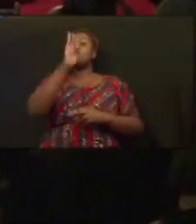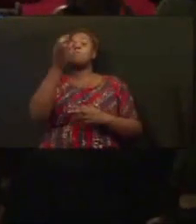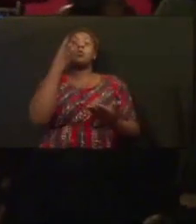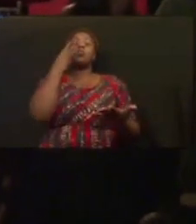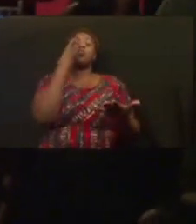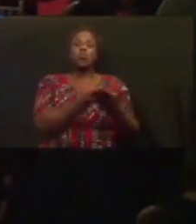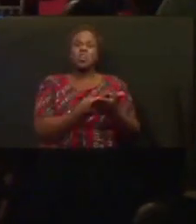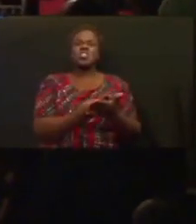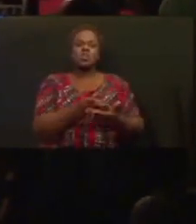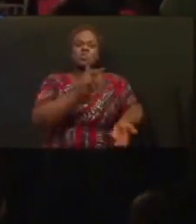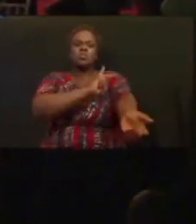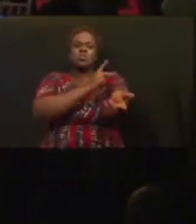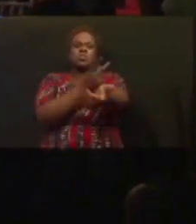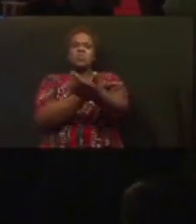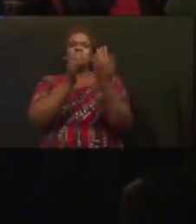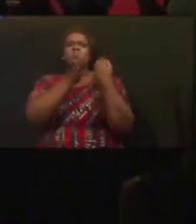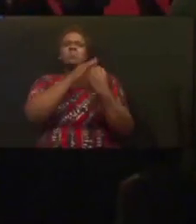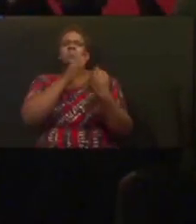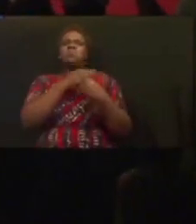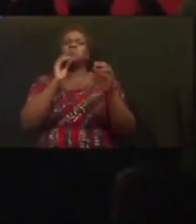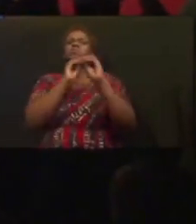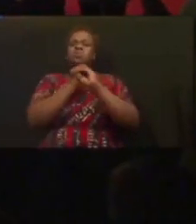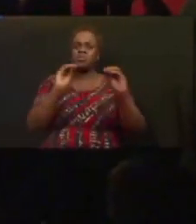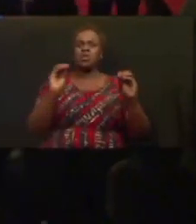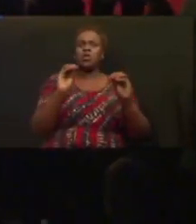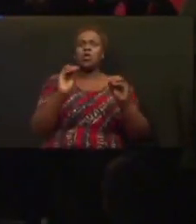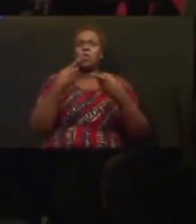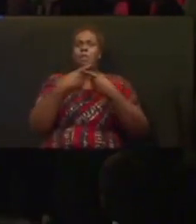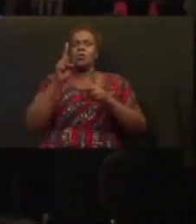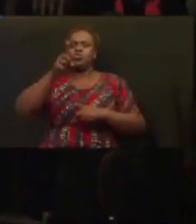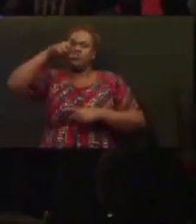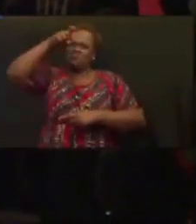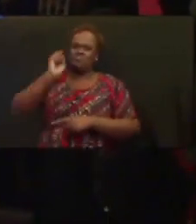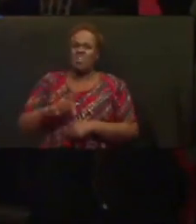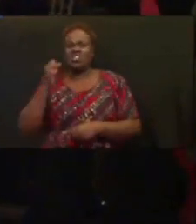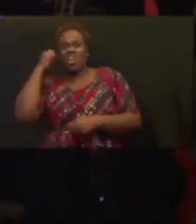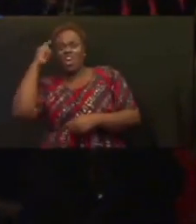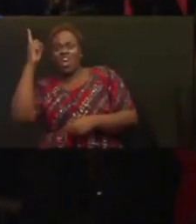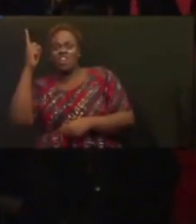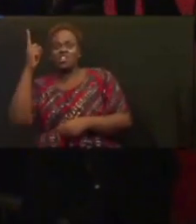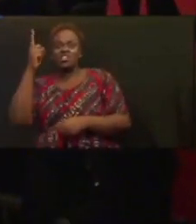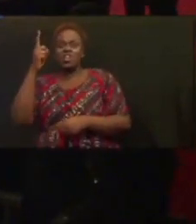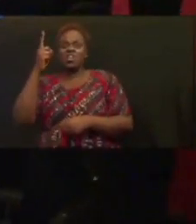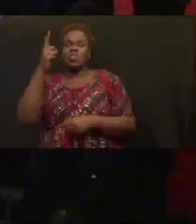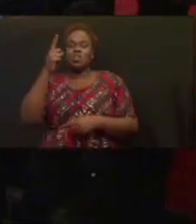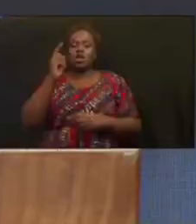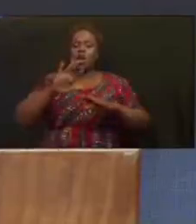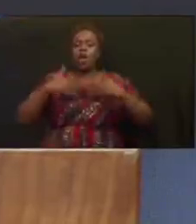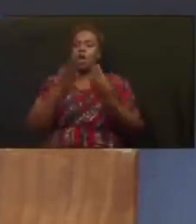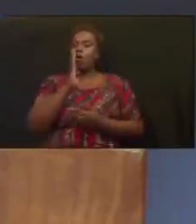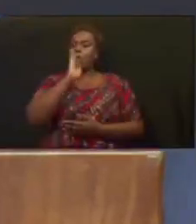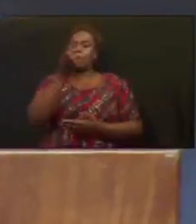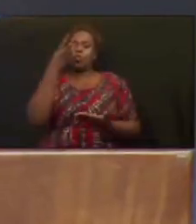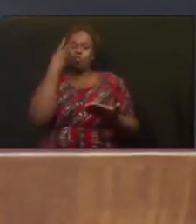is useless until you understand its assignment in empowering you to be a witness.